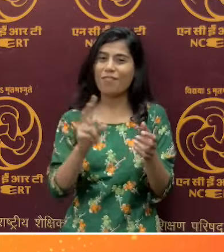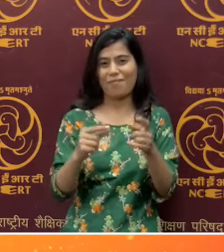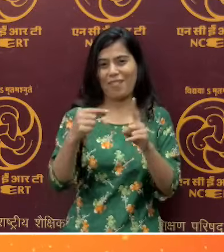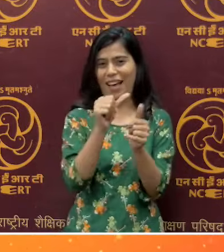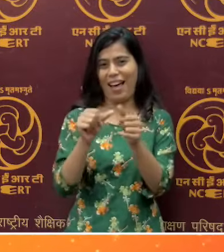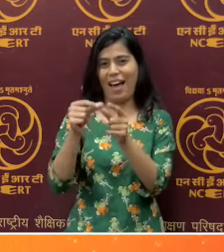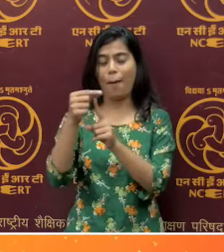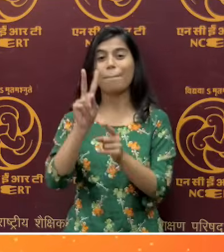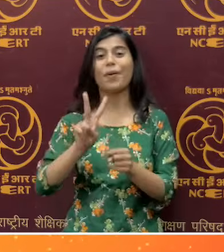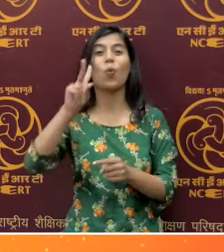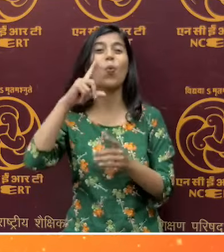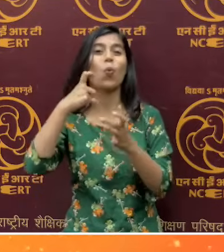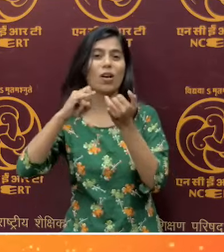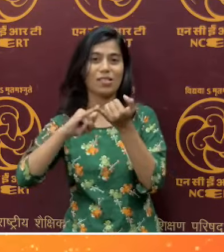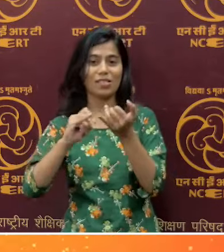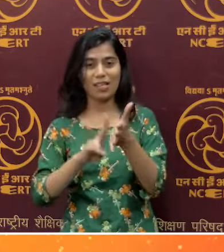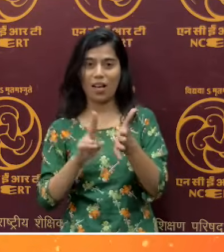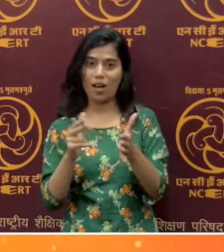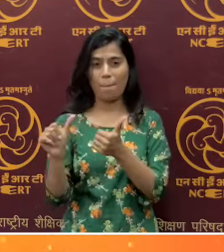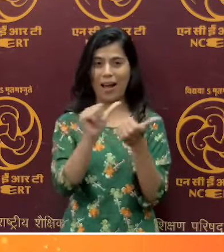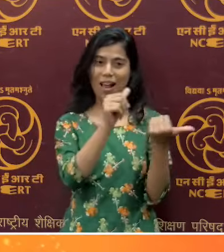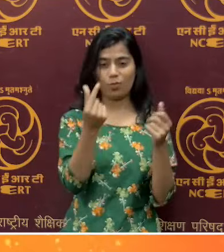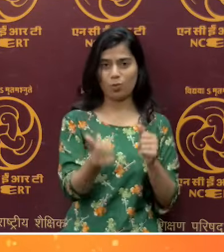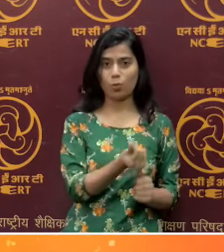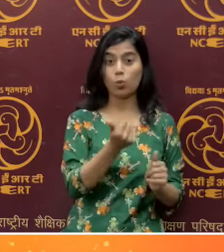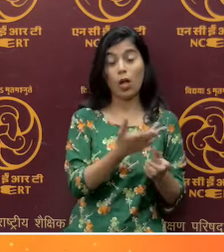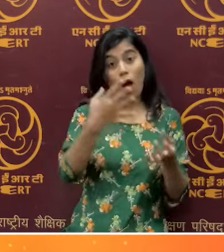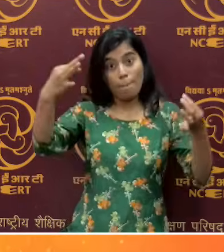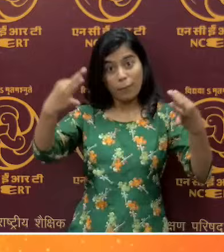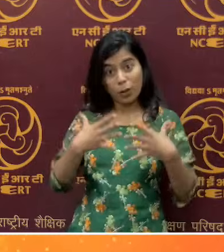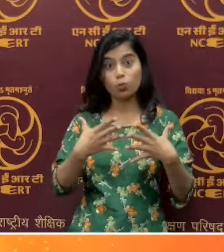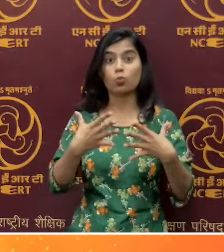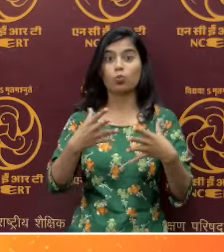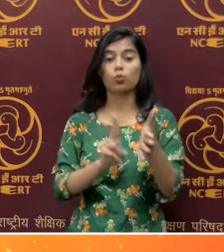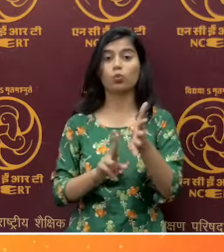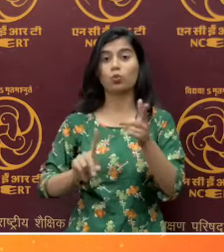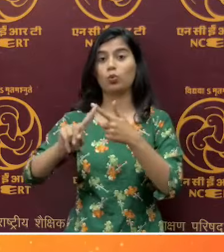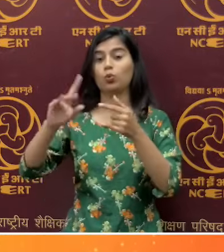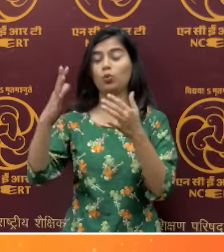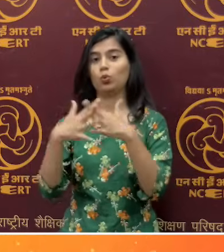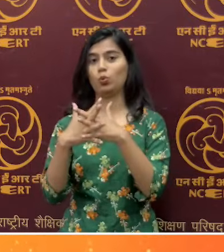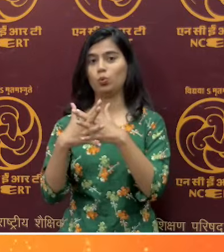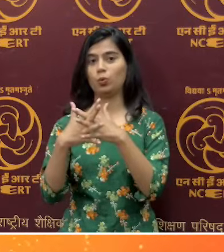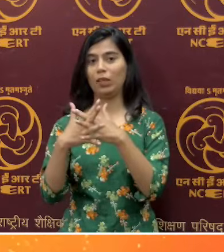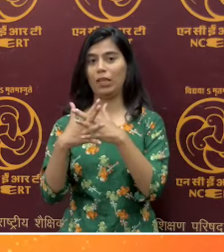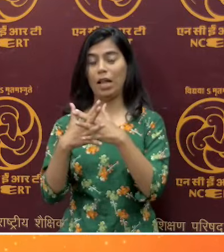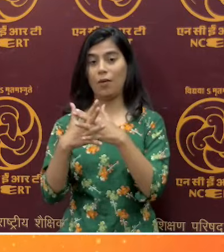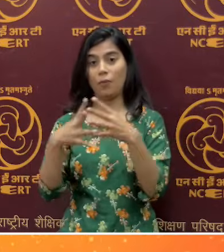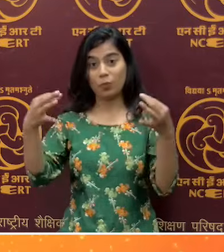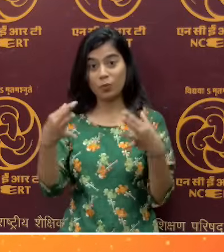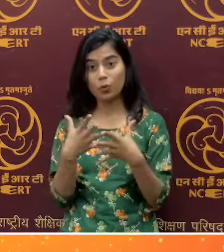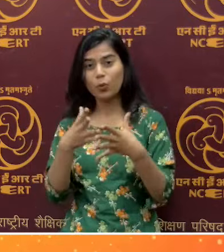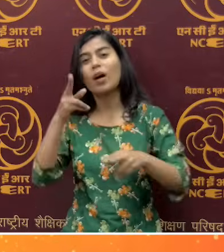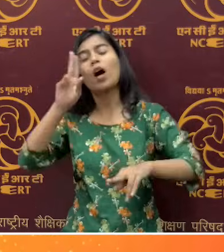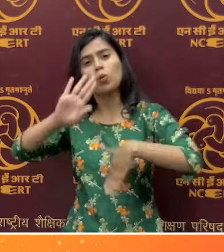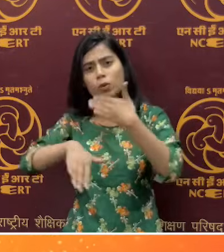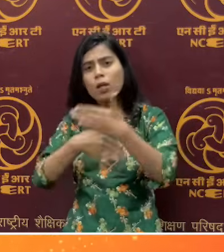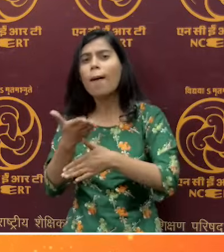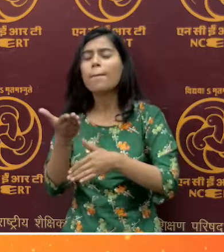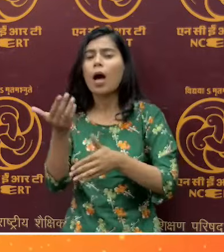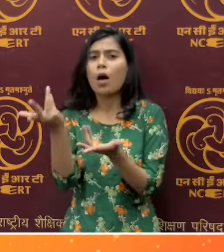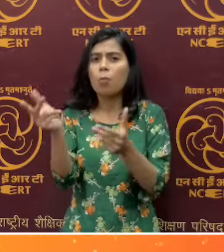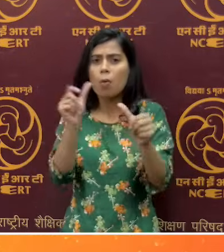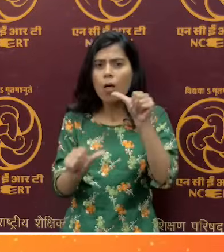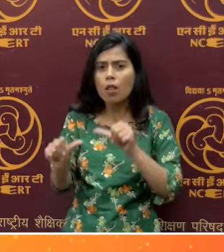the new app. So once you click in this update button, you will be download the latest app. Or if still you are facing any problem, then I will request you